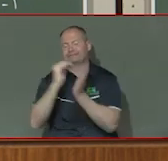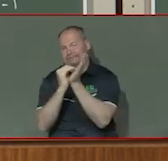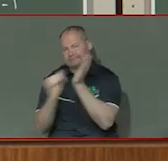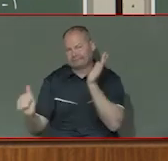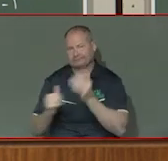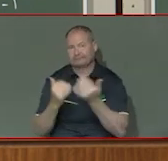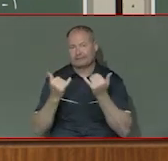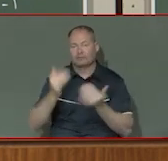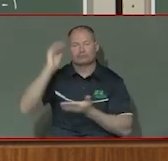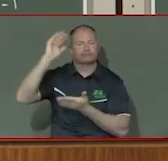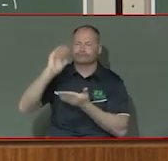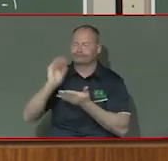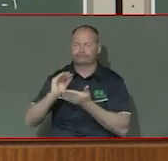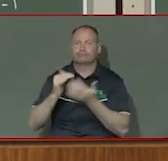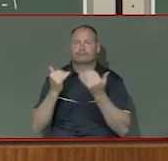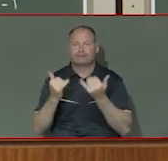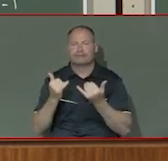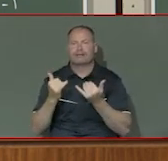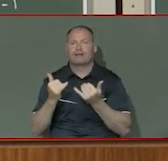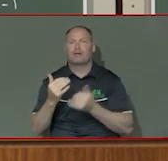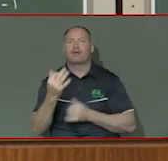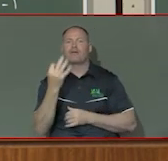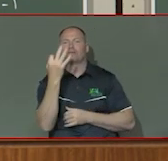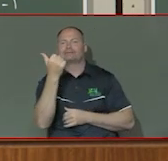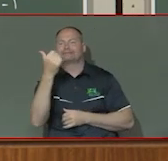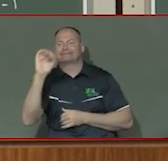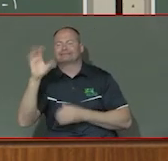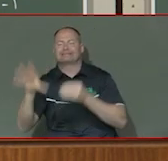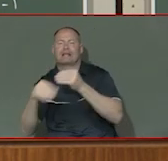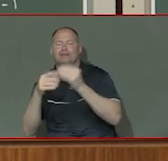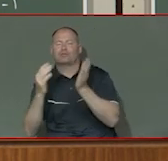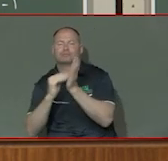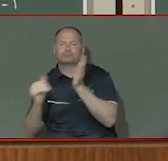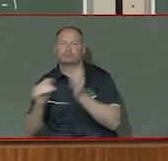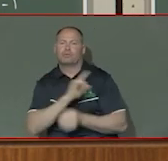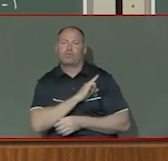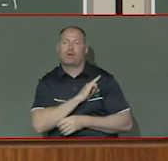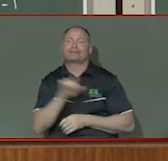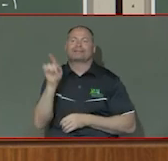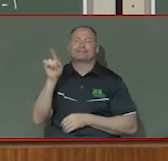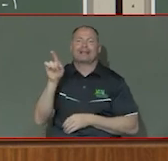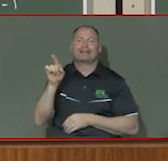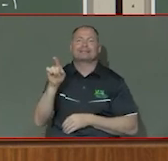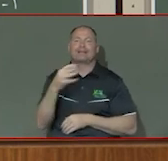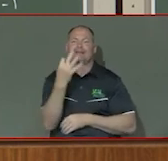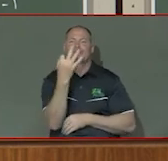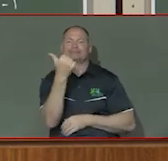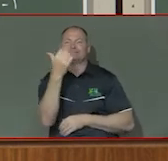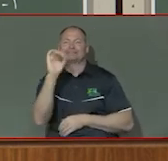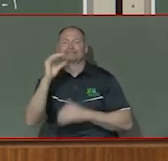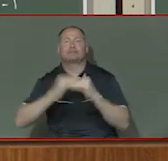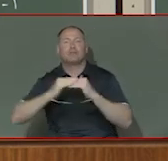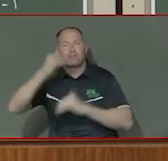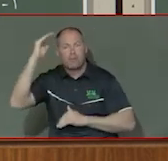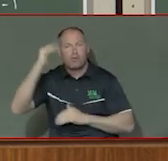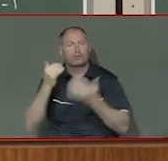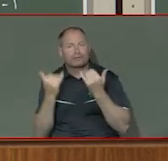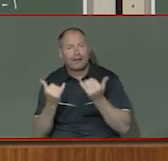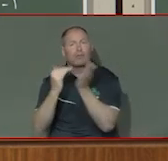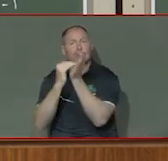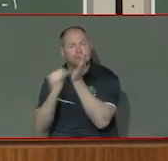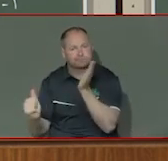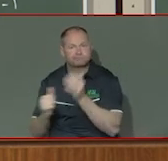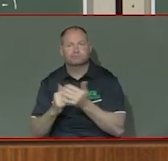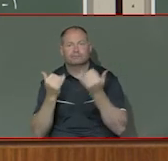reduction formula. I must add or subtract 360 because this angle is greater than 360. I subtract 360, so it becomes